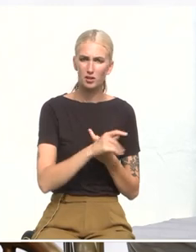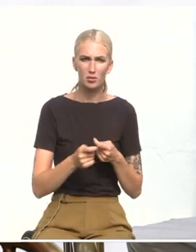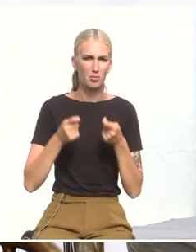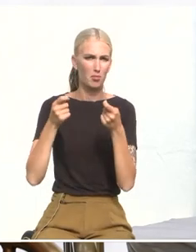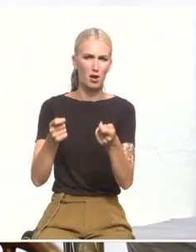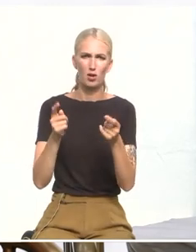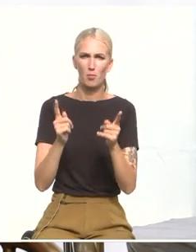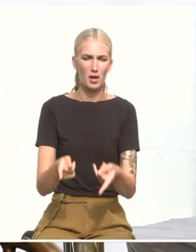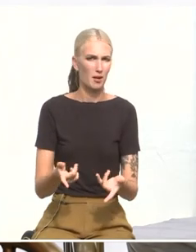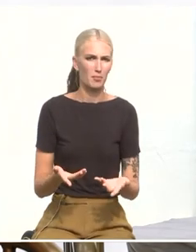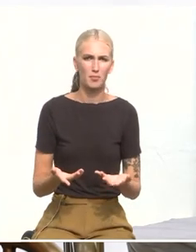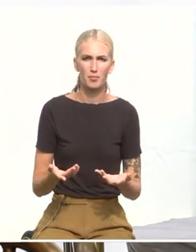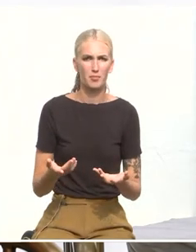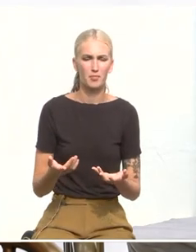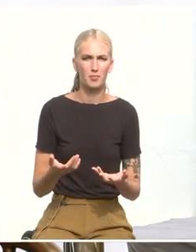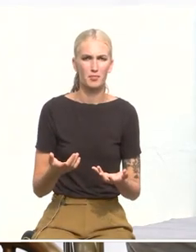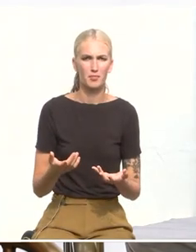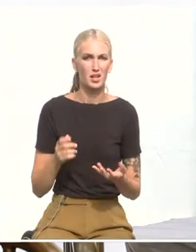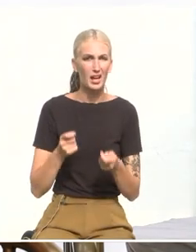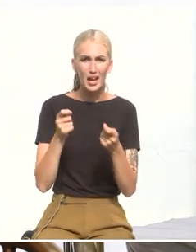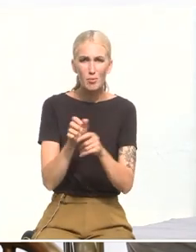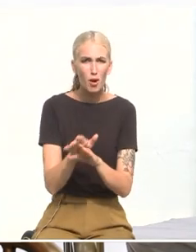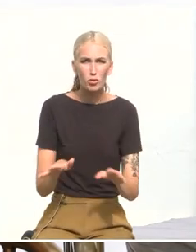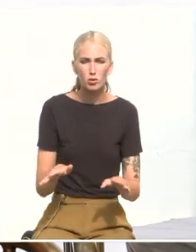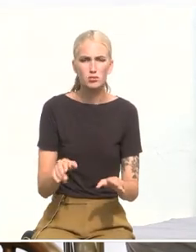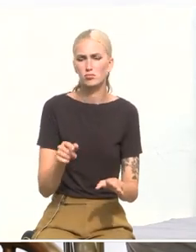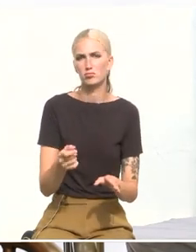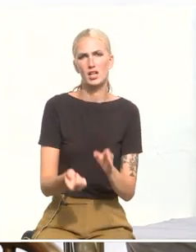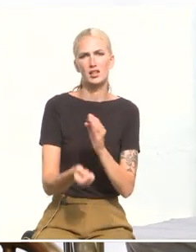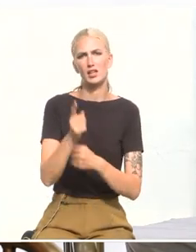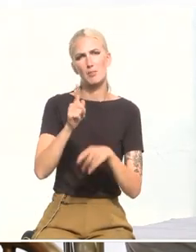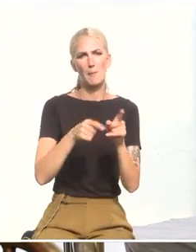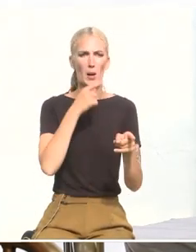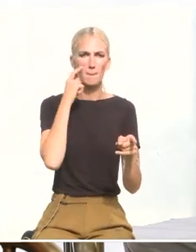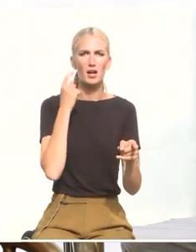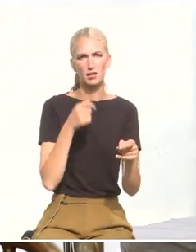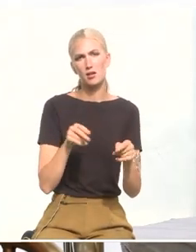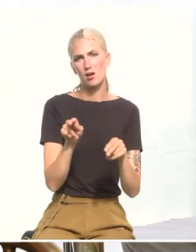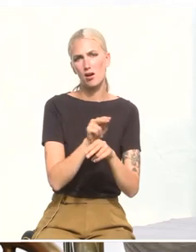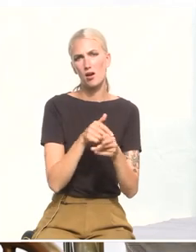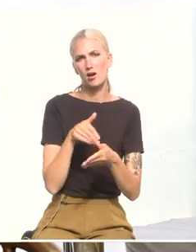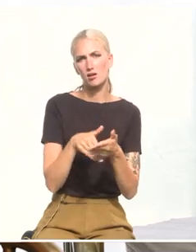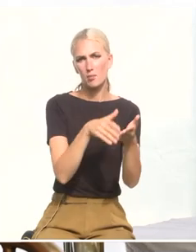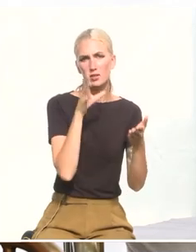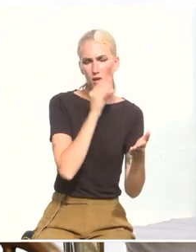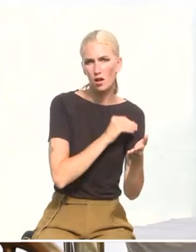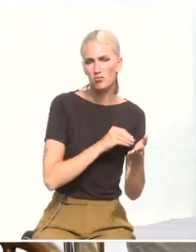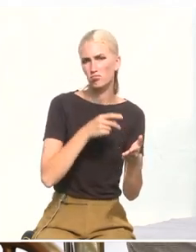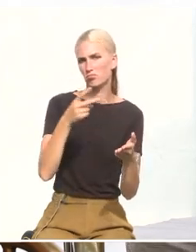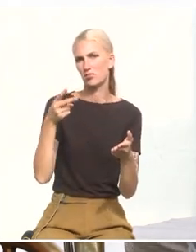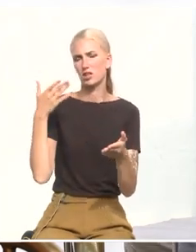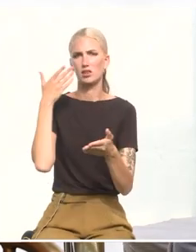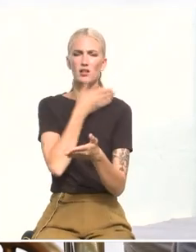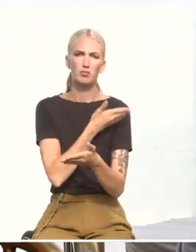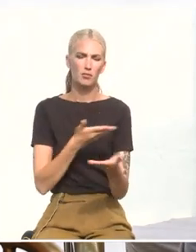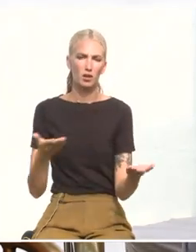we wouldn't get all those guys in. They have different needs and they must be met. Yeah, I would even add